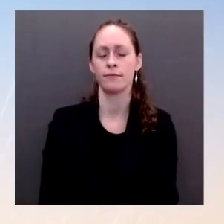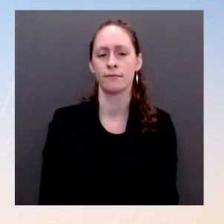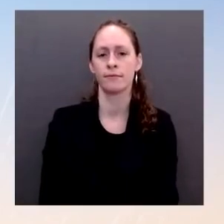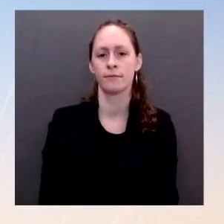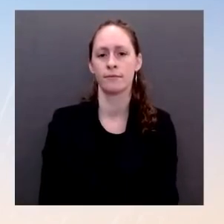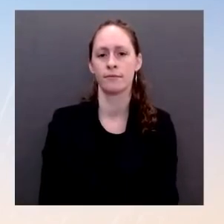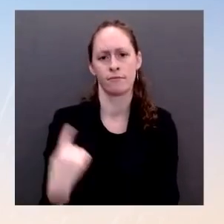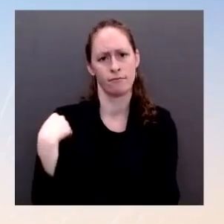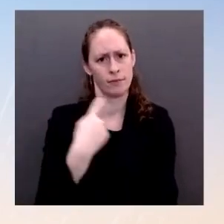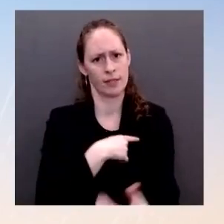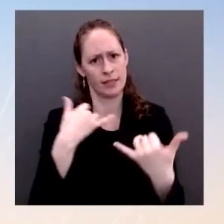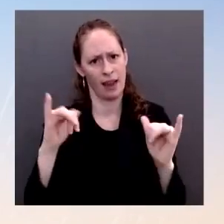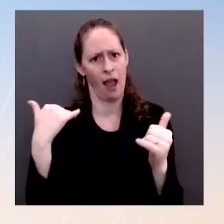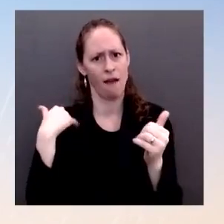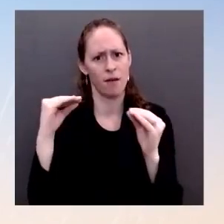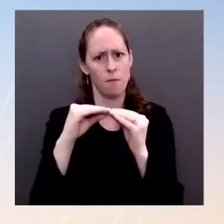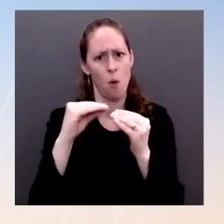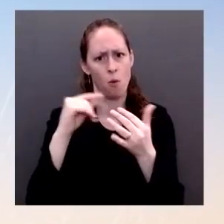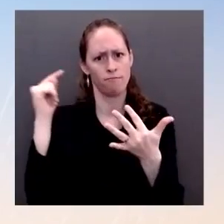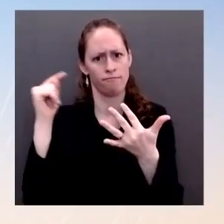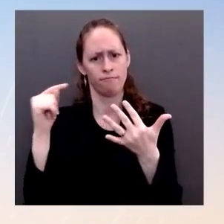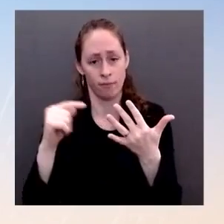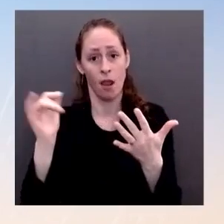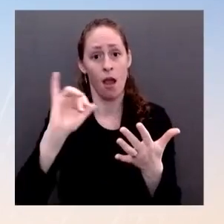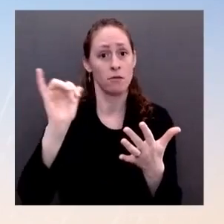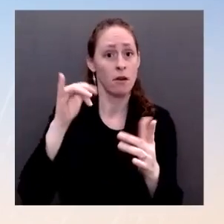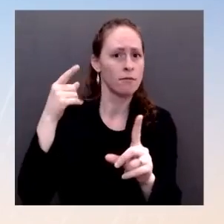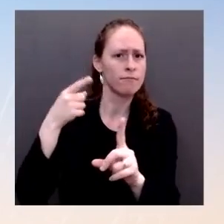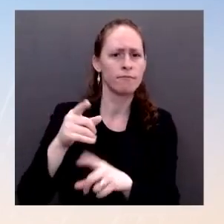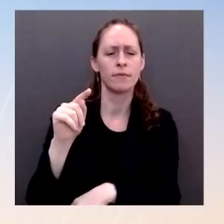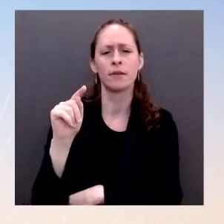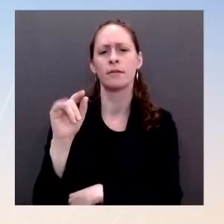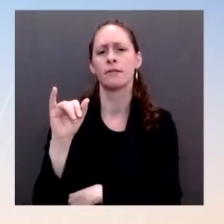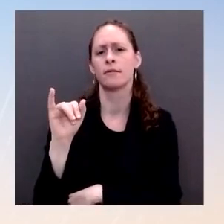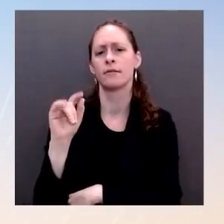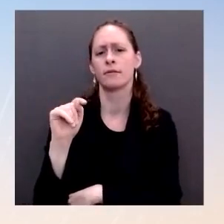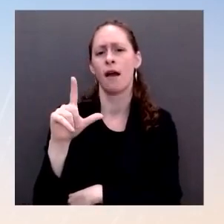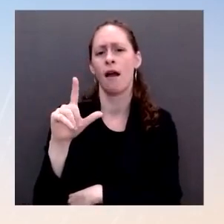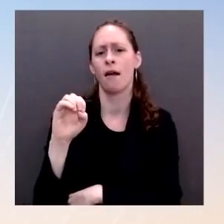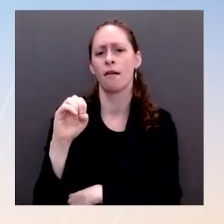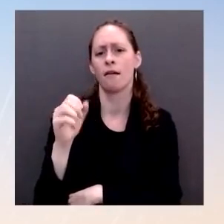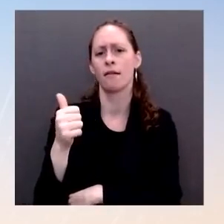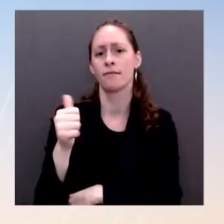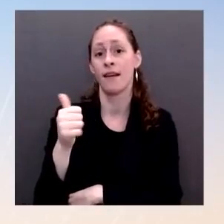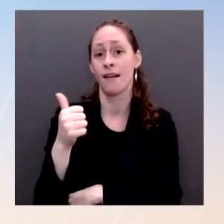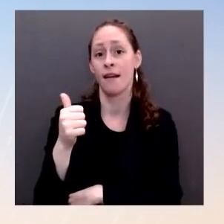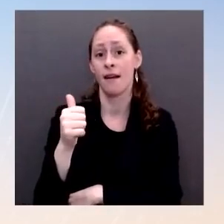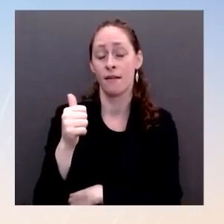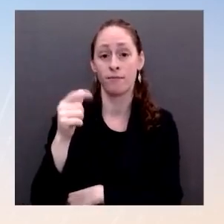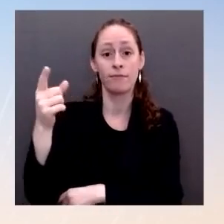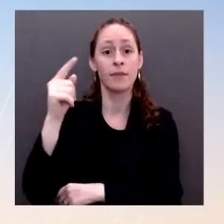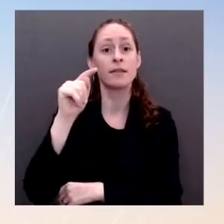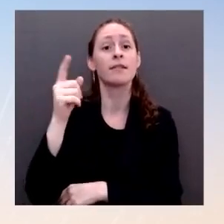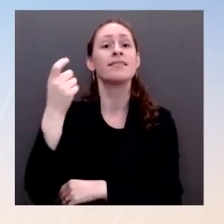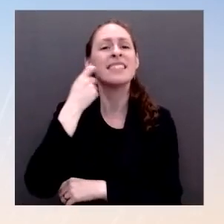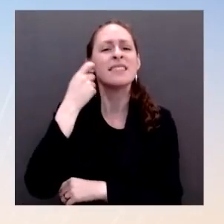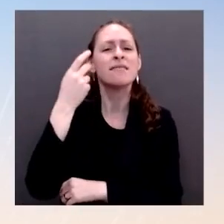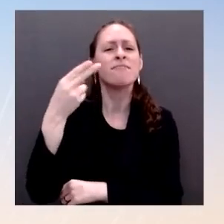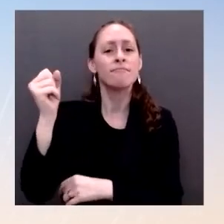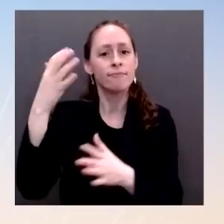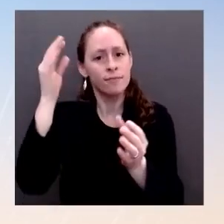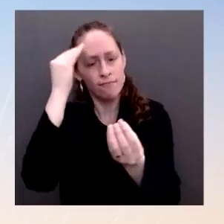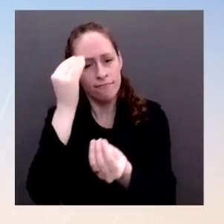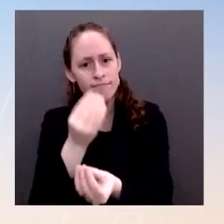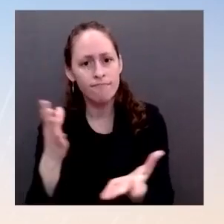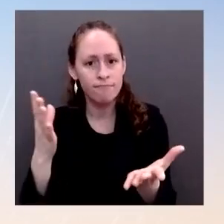program. Today, HHS announced additional Title X grants, and there will be further announcements coming from HHS later as well.